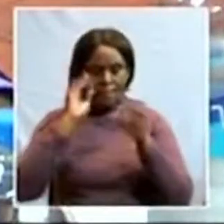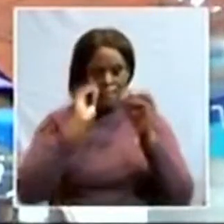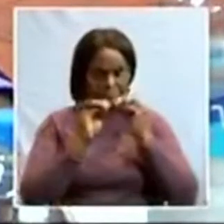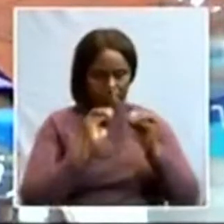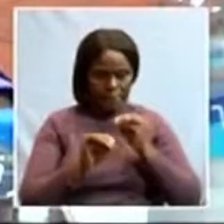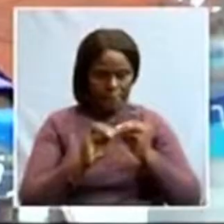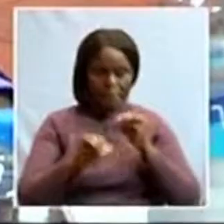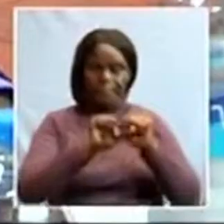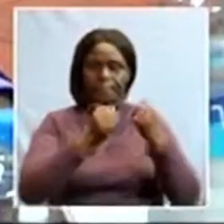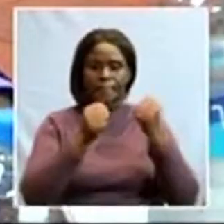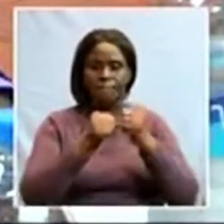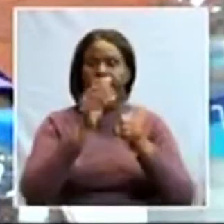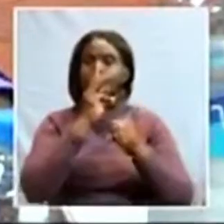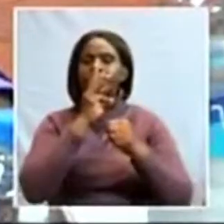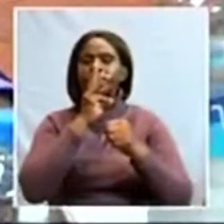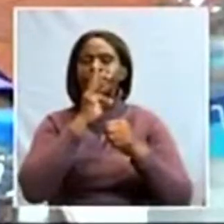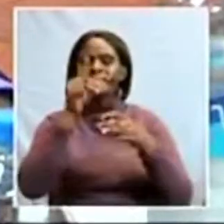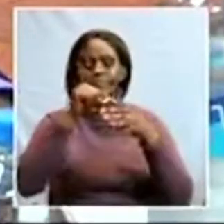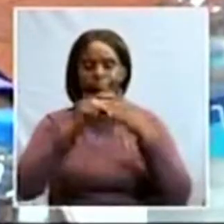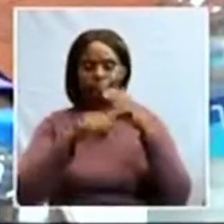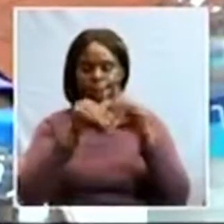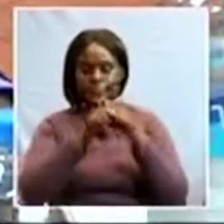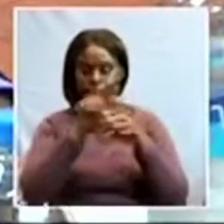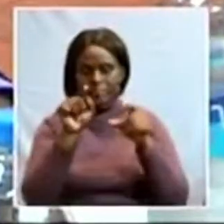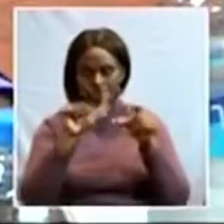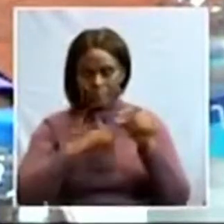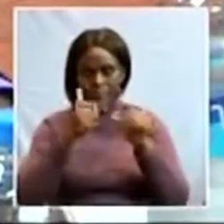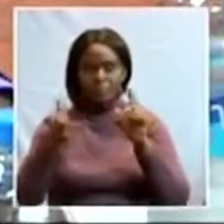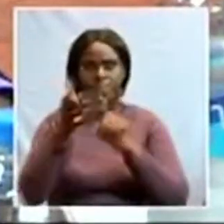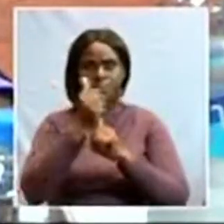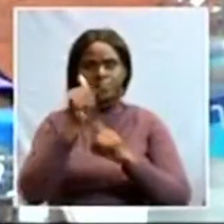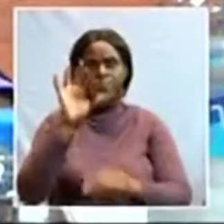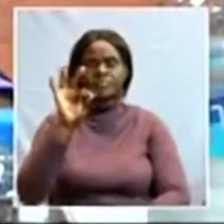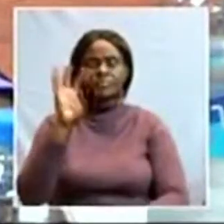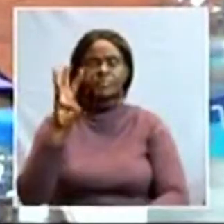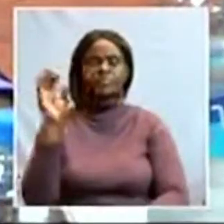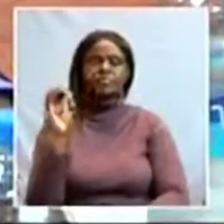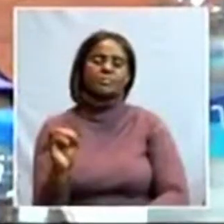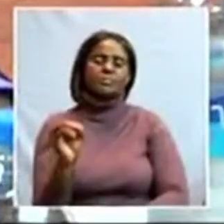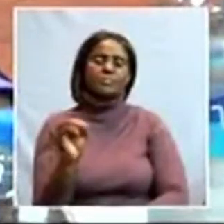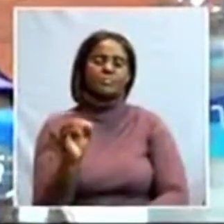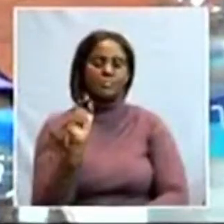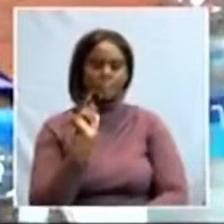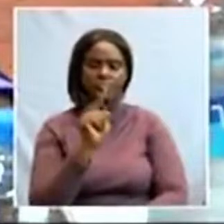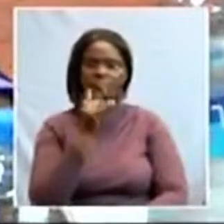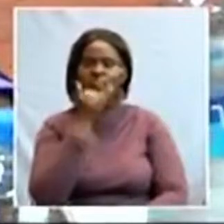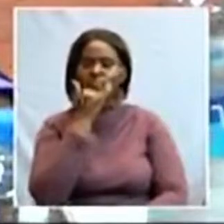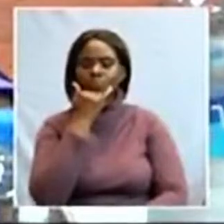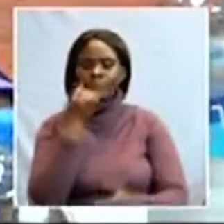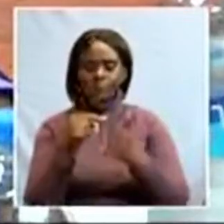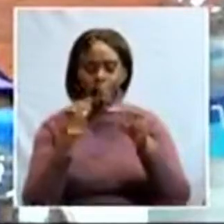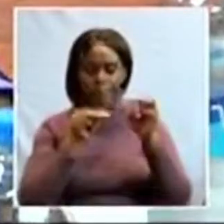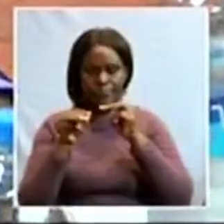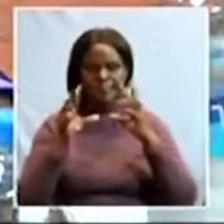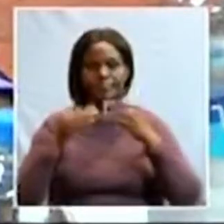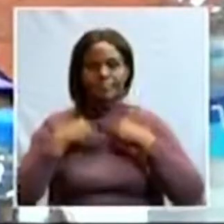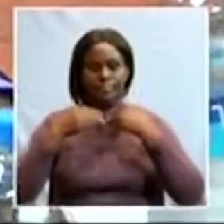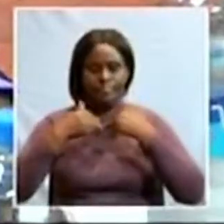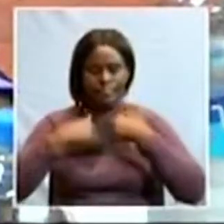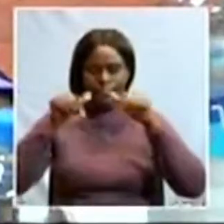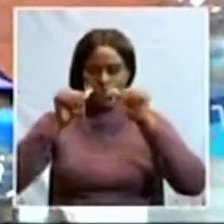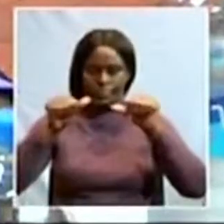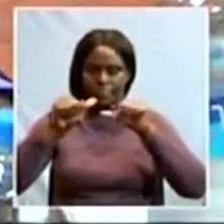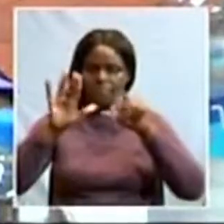rehabilitation of broken down boreholes. On this one we scored 94%. Cause of query, management acknowledges the